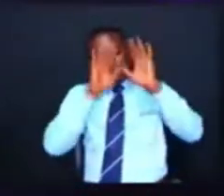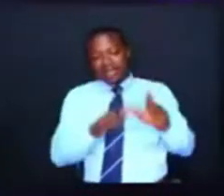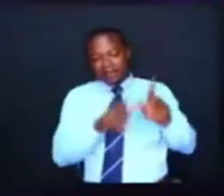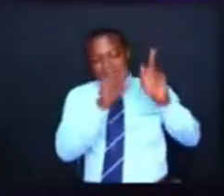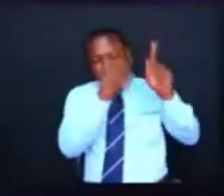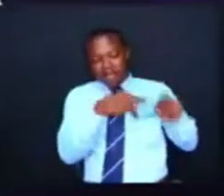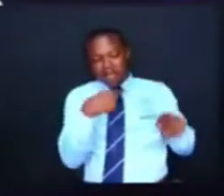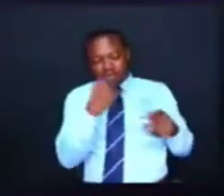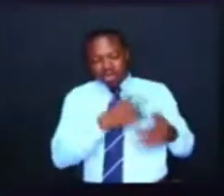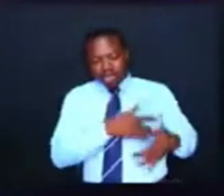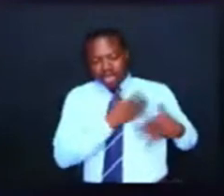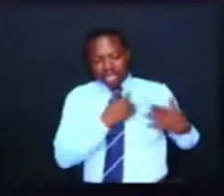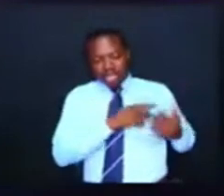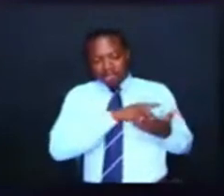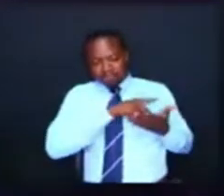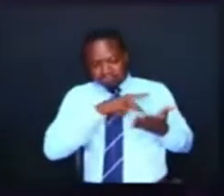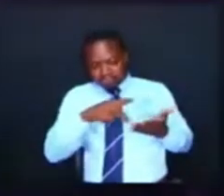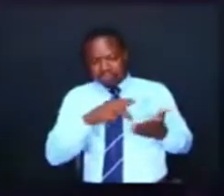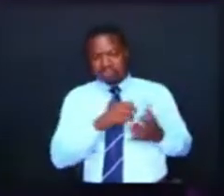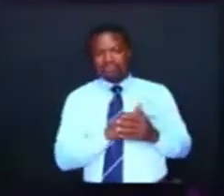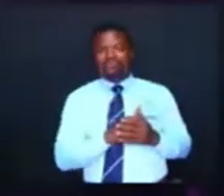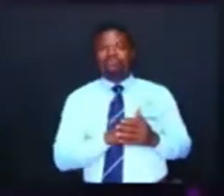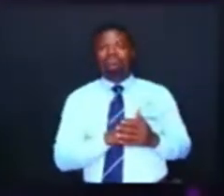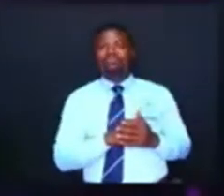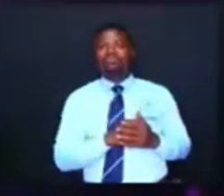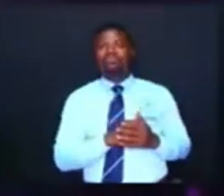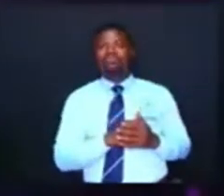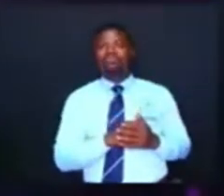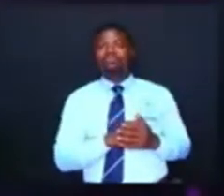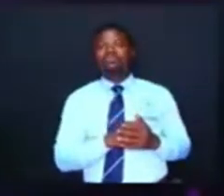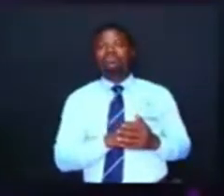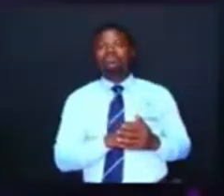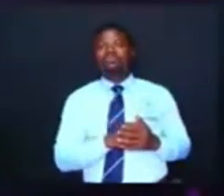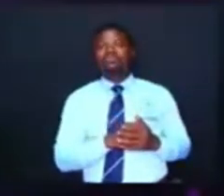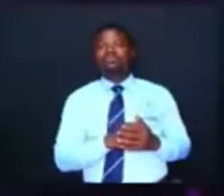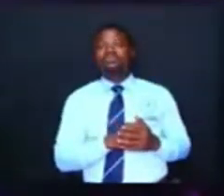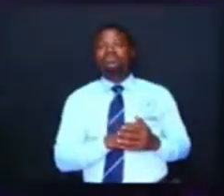says that these people worship me with their lips, but their hearts.